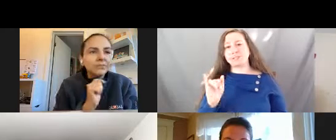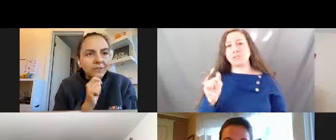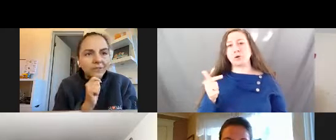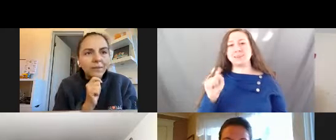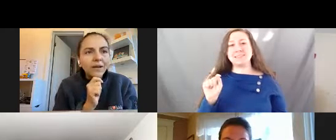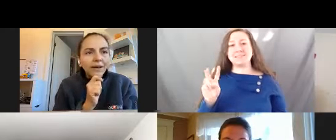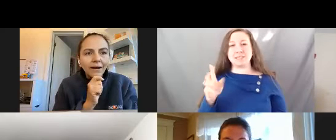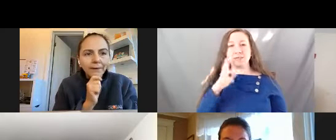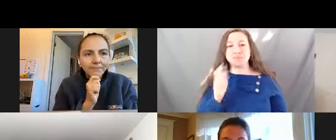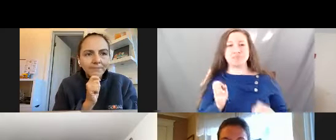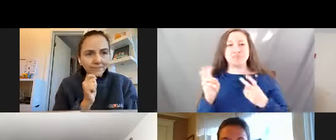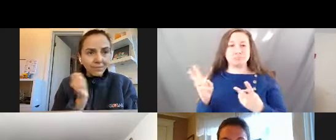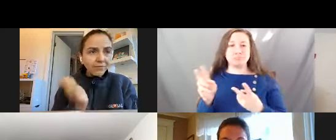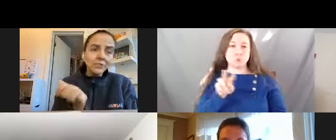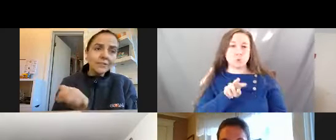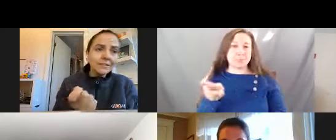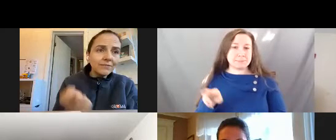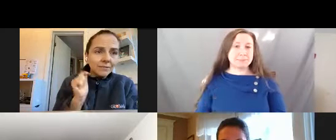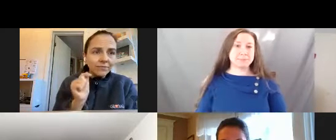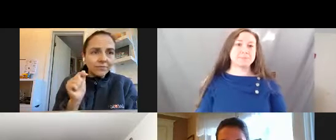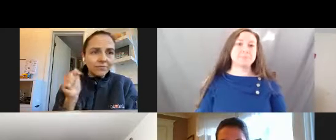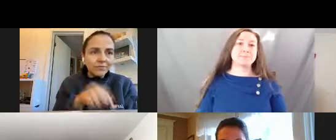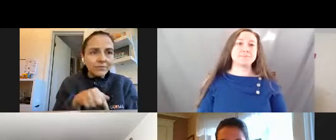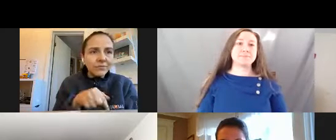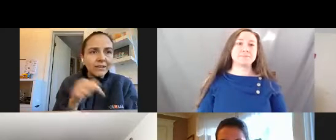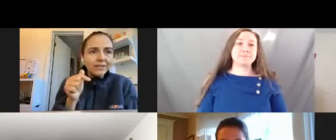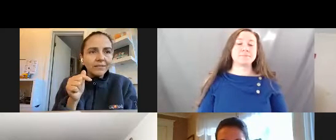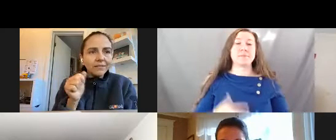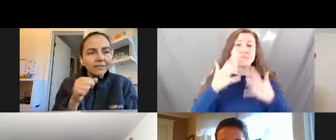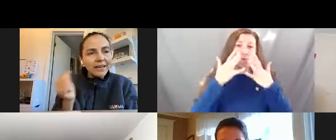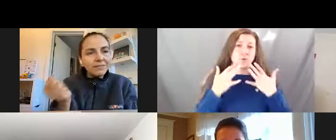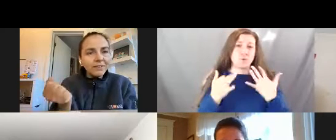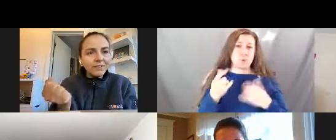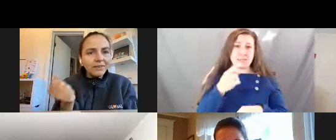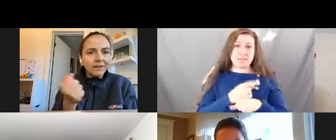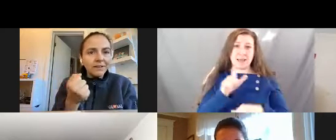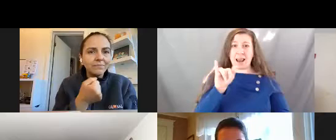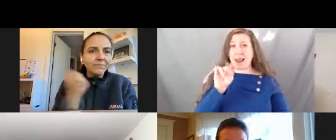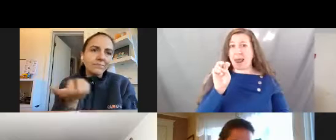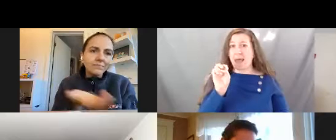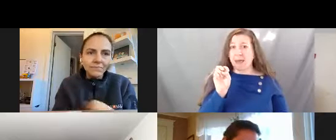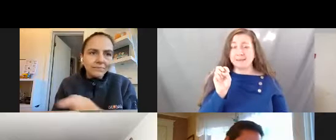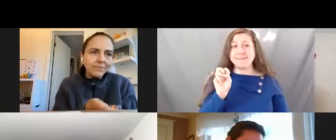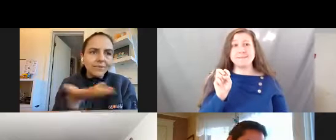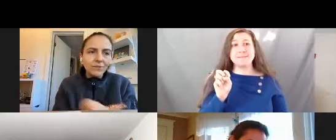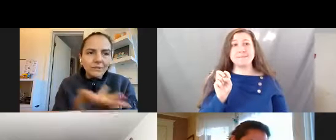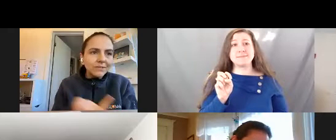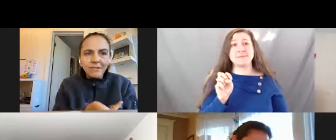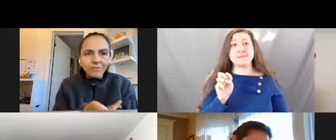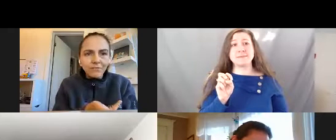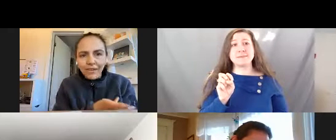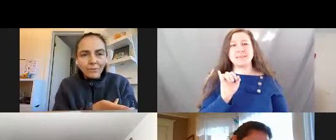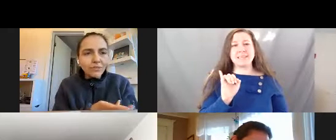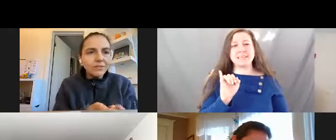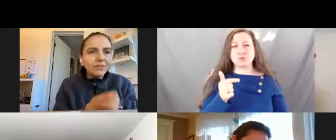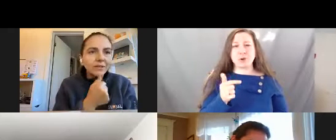going to be able to see them. Unfortunately, for today, the live event, Instagram doesn't